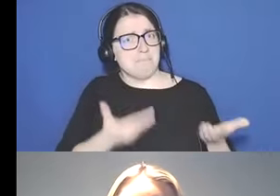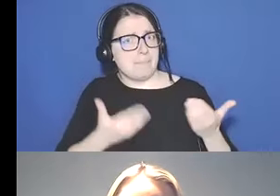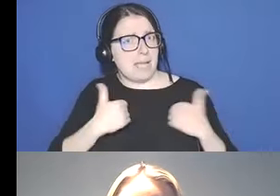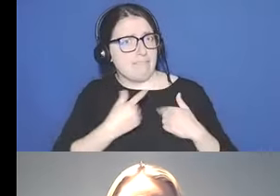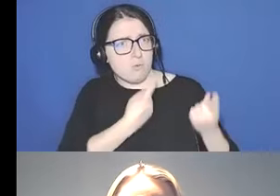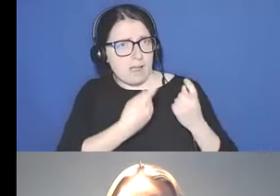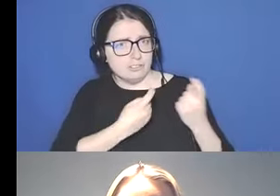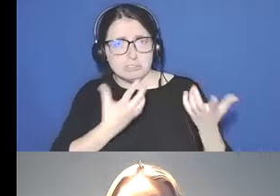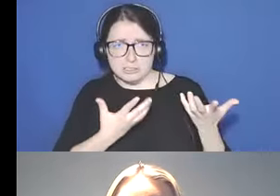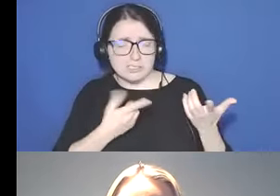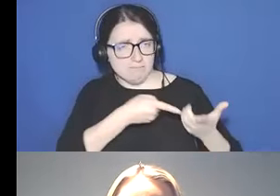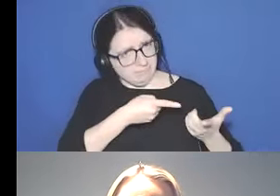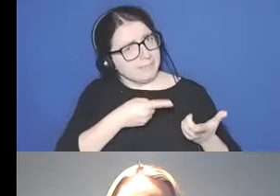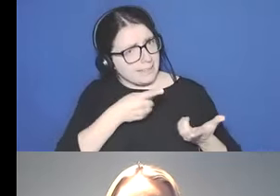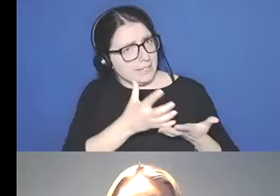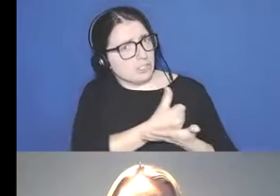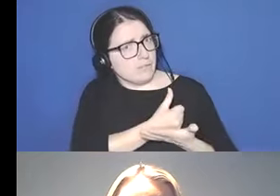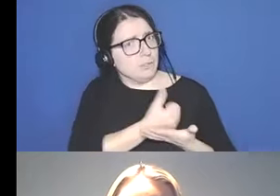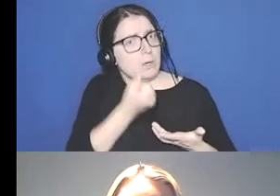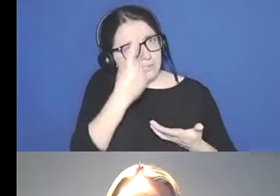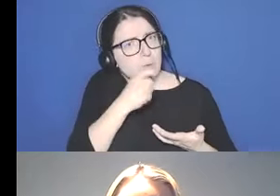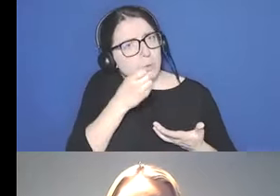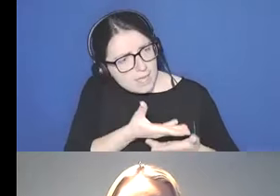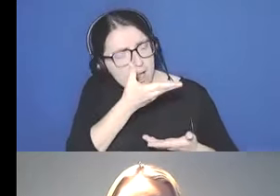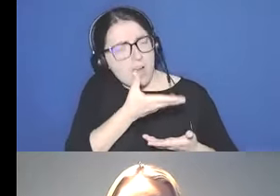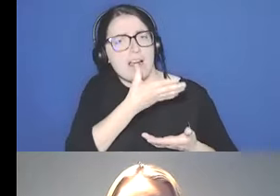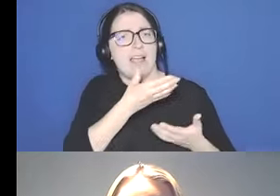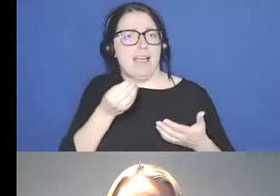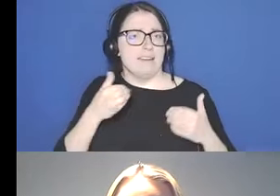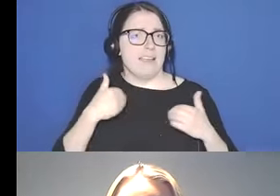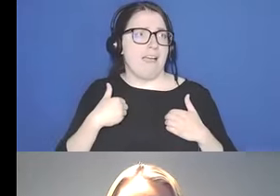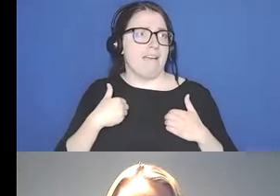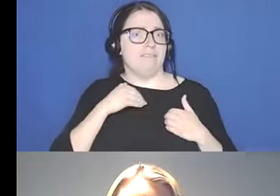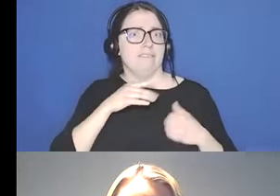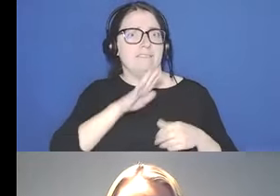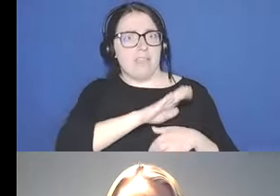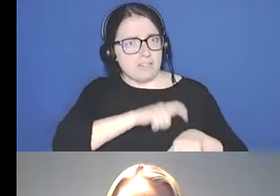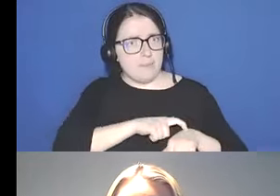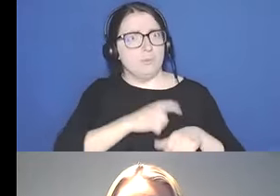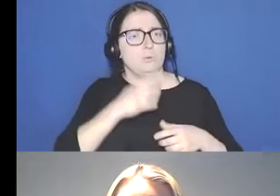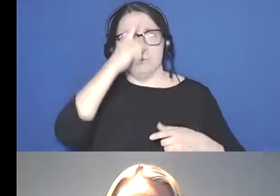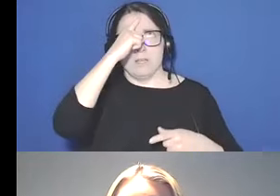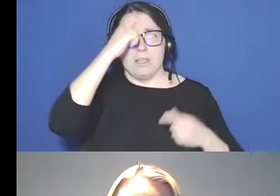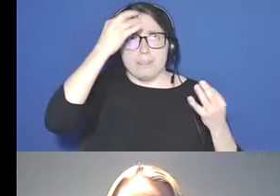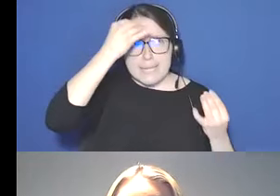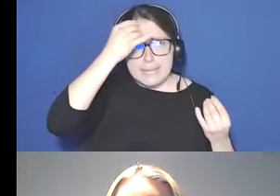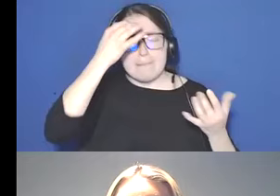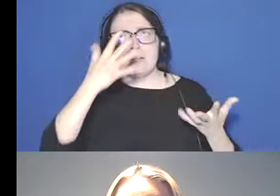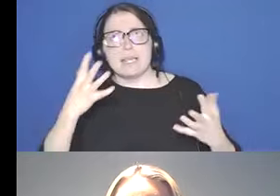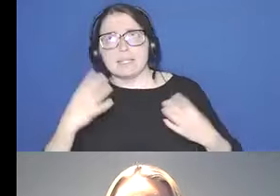to understand who they are, and to have that time to process that and accept their uniqueness.